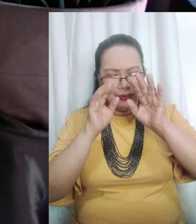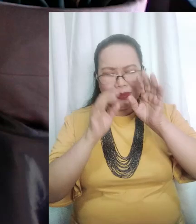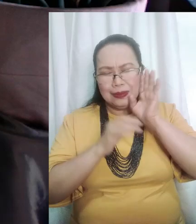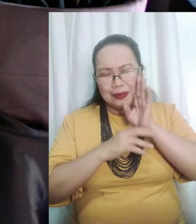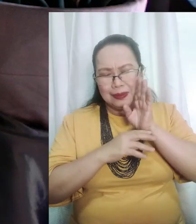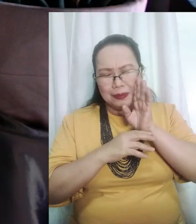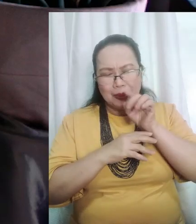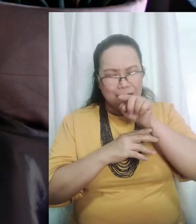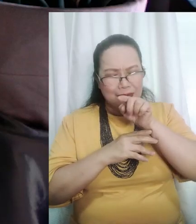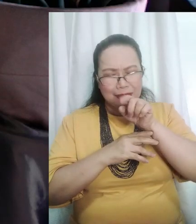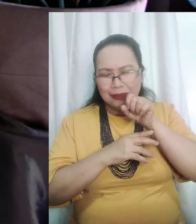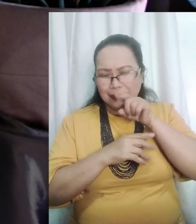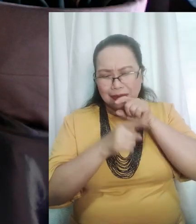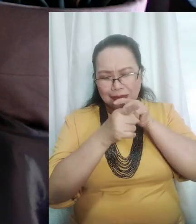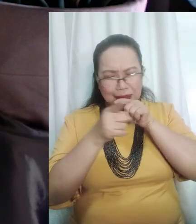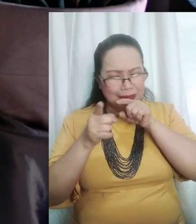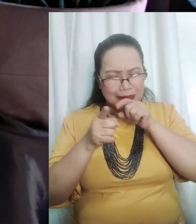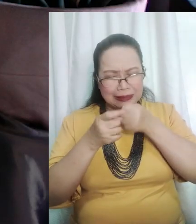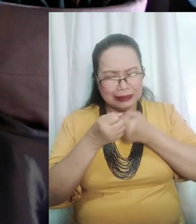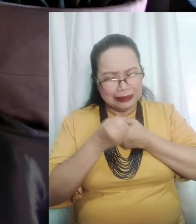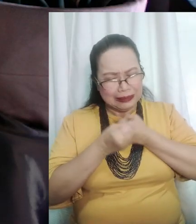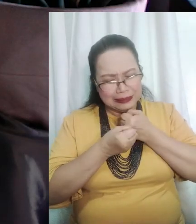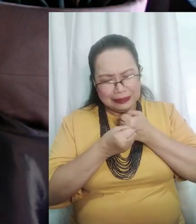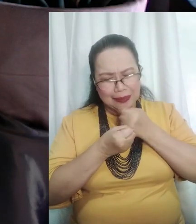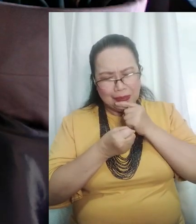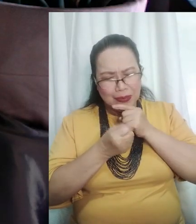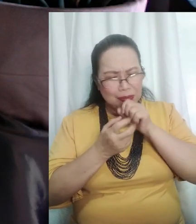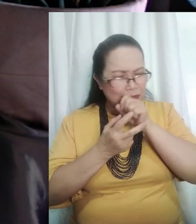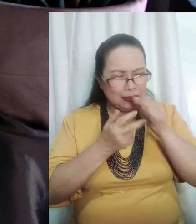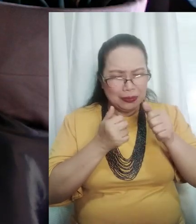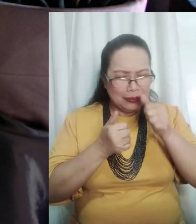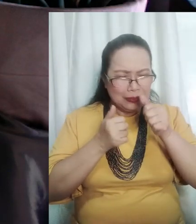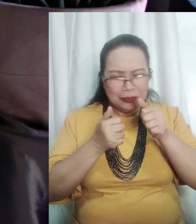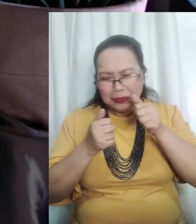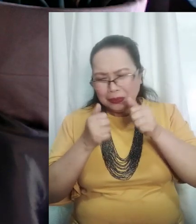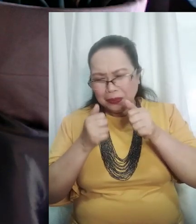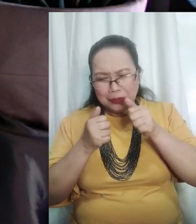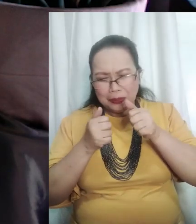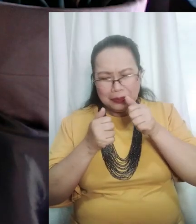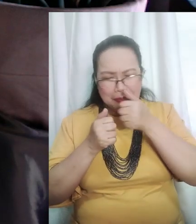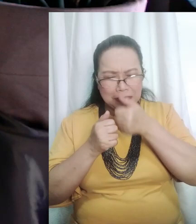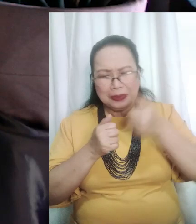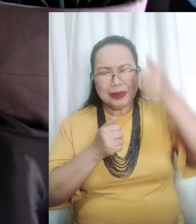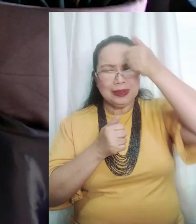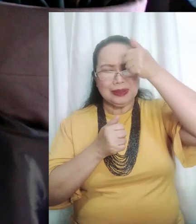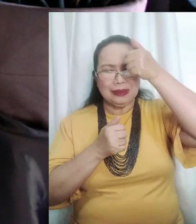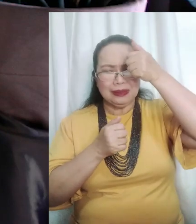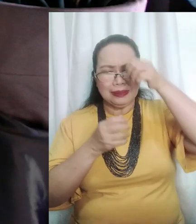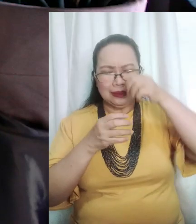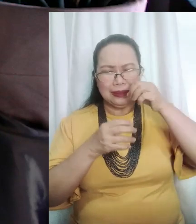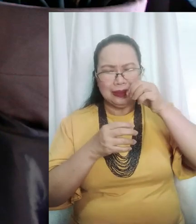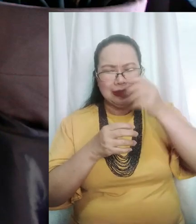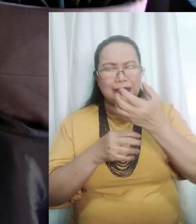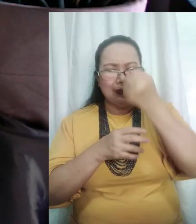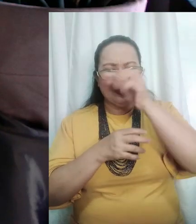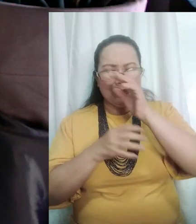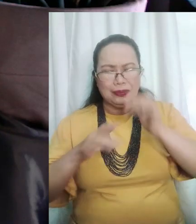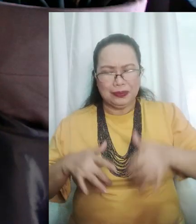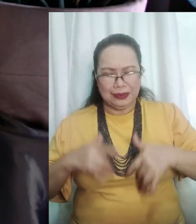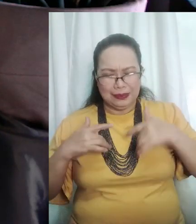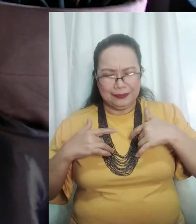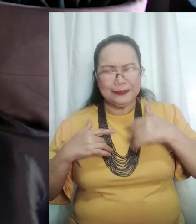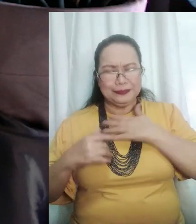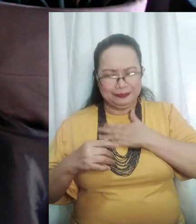this brother and sister is struggling about making you the highest in his or her life. Help her come to